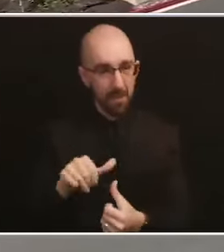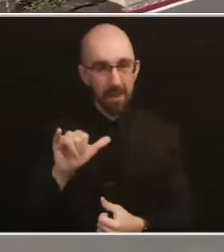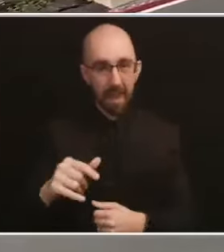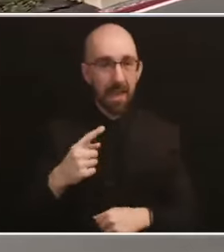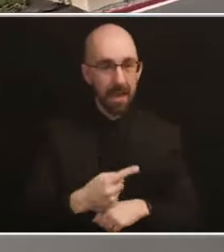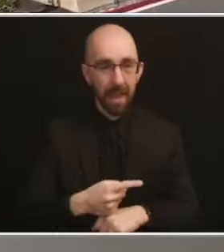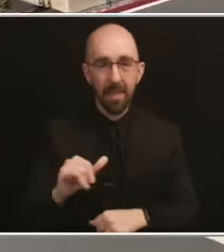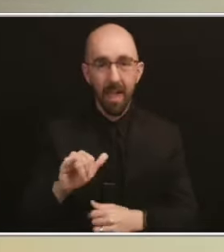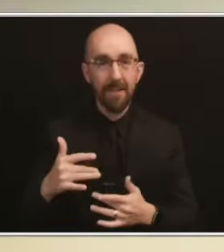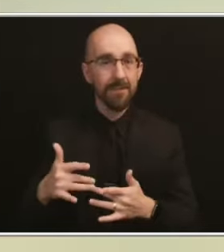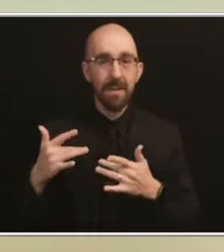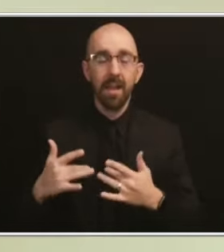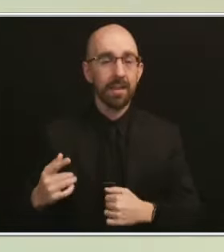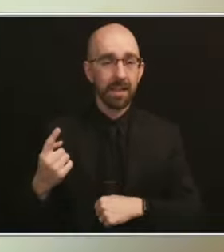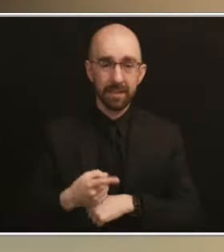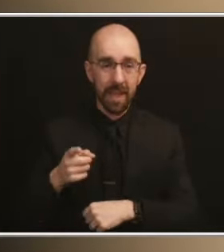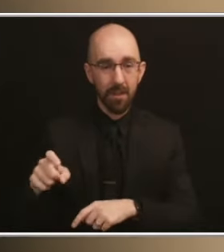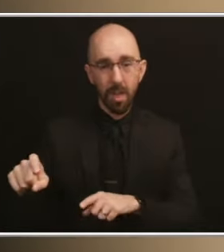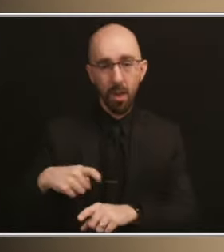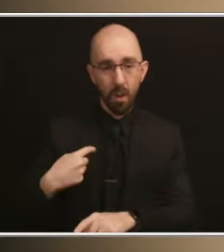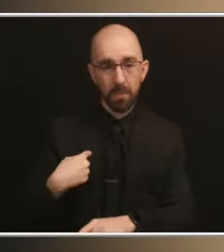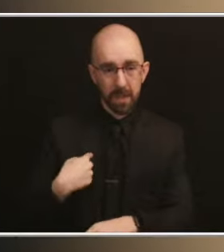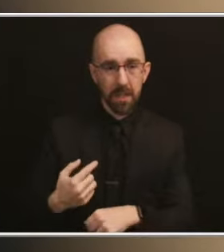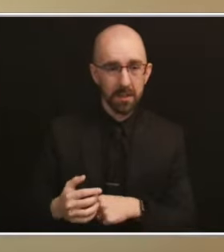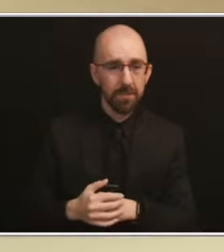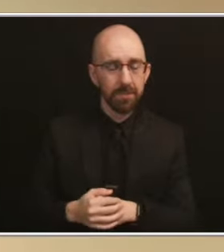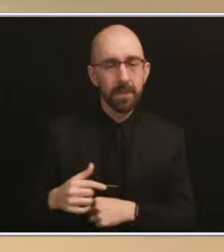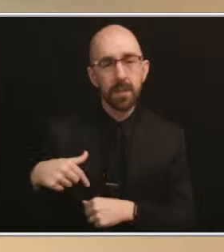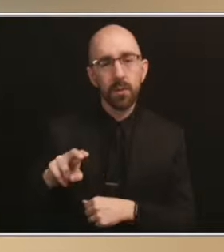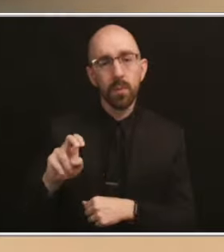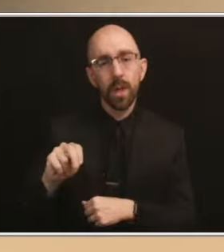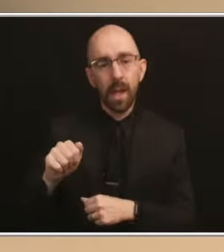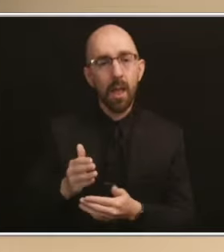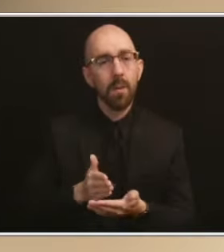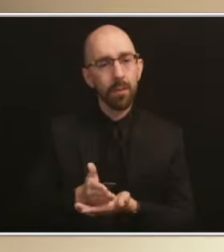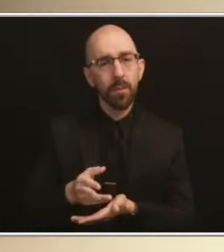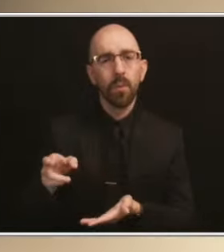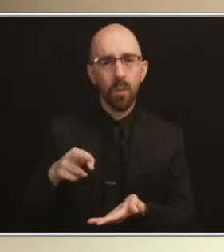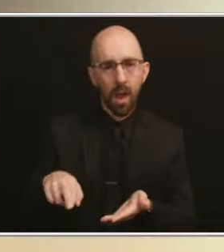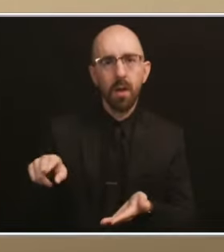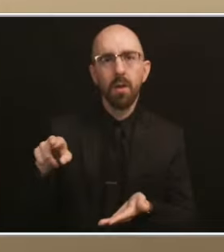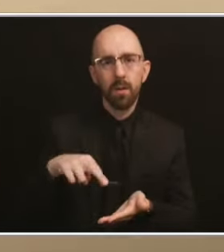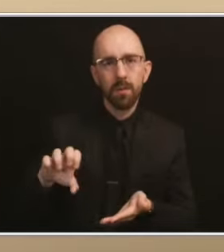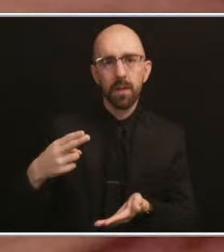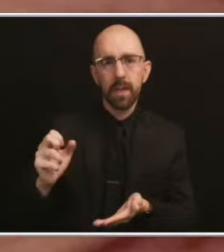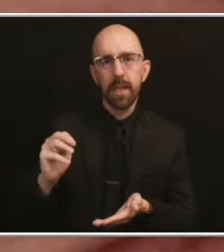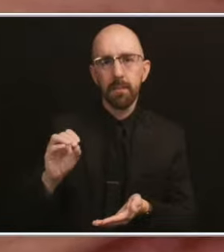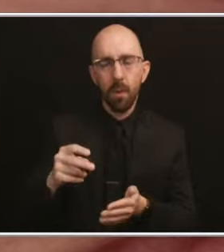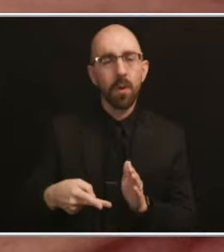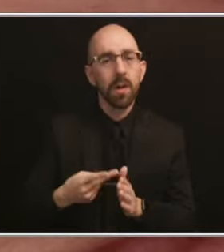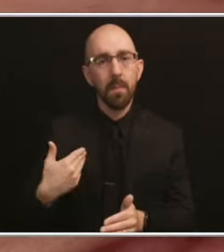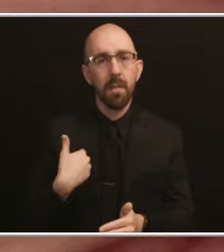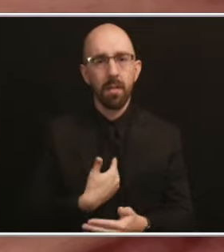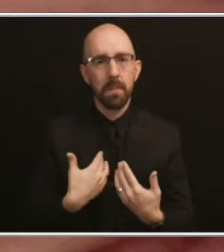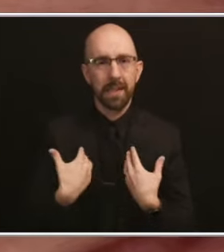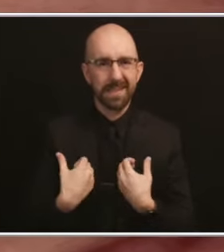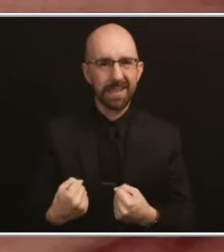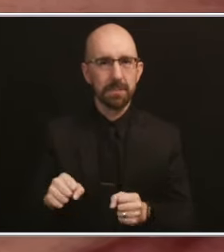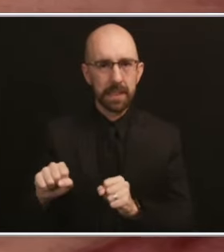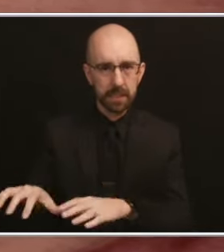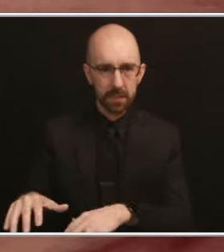Day when they called me. Quina underwent rounds of chemo and a double mastectomy. Obviously, your hair